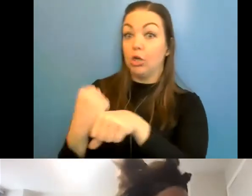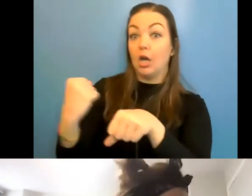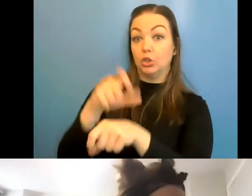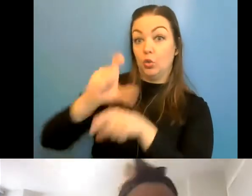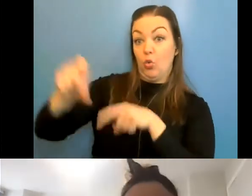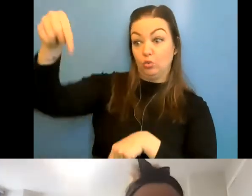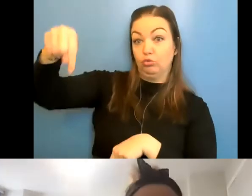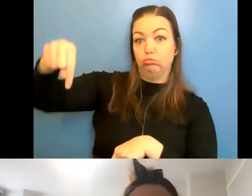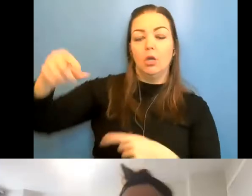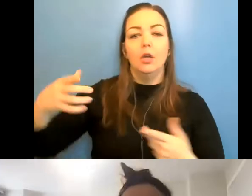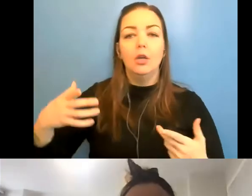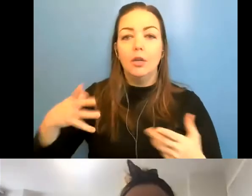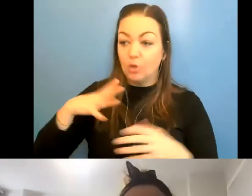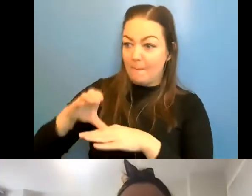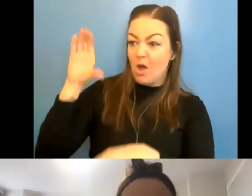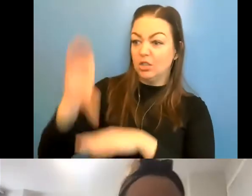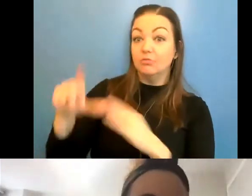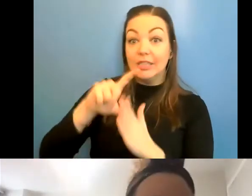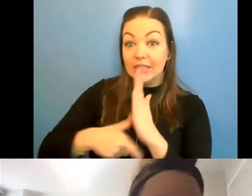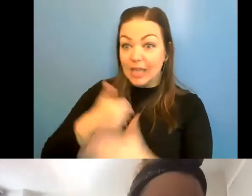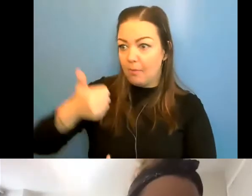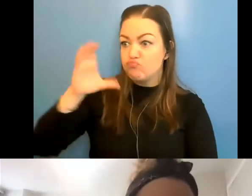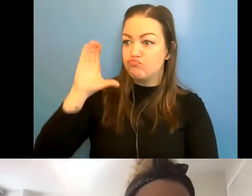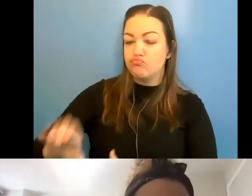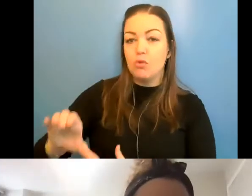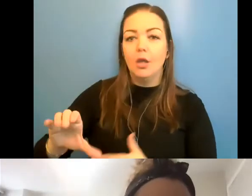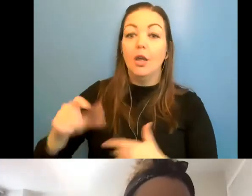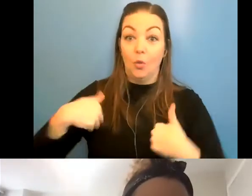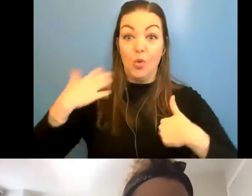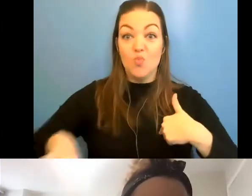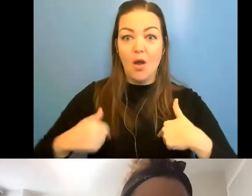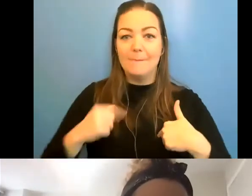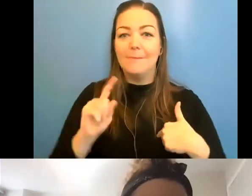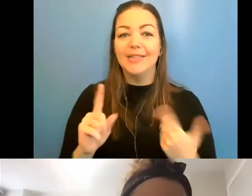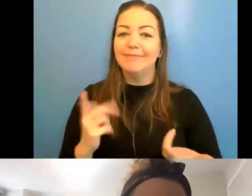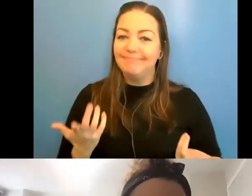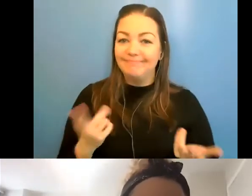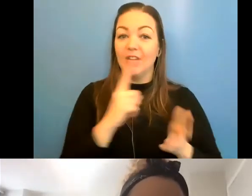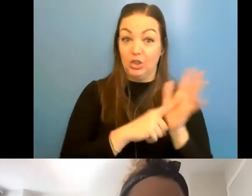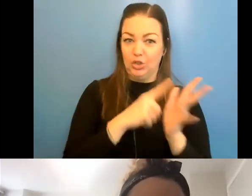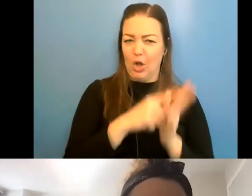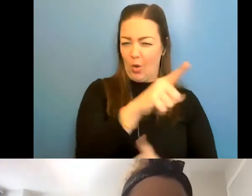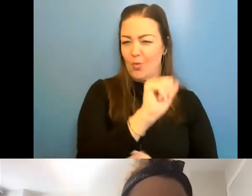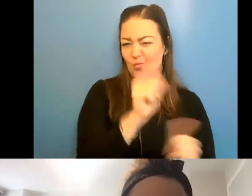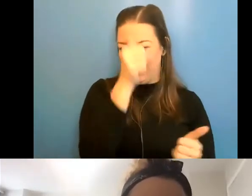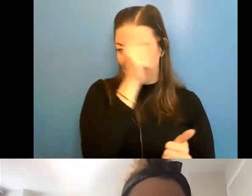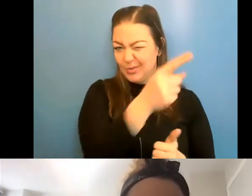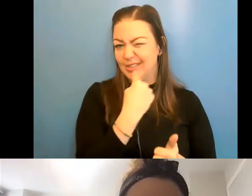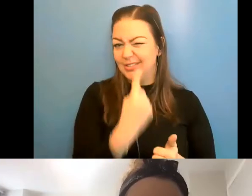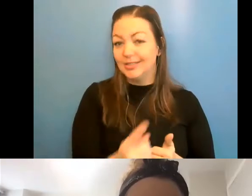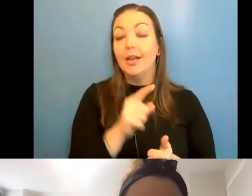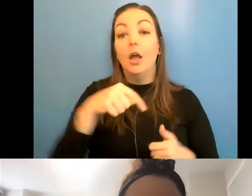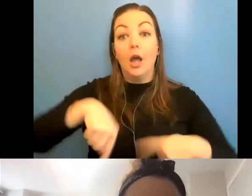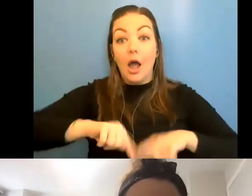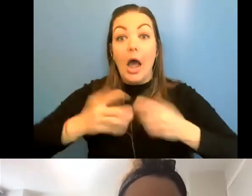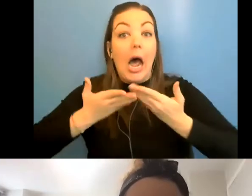have bursaries for disabled artists. We'd love to do everything, but as Jo famously always says, despite being called